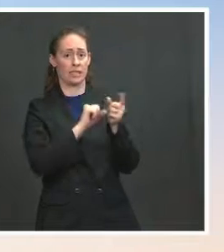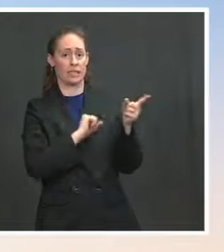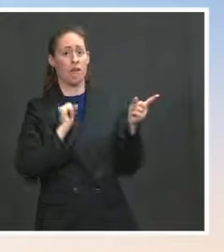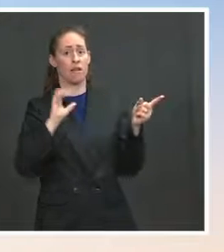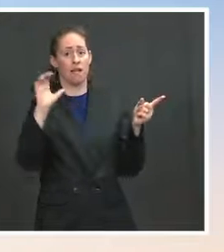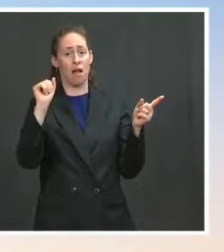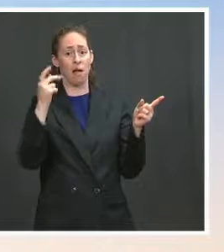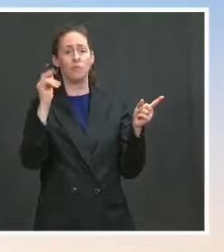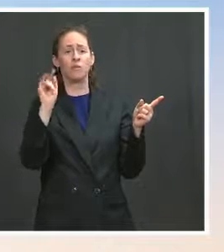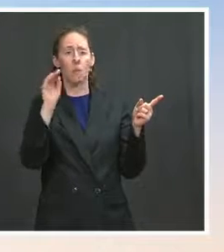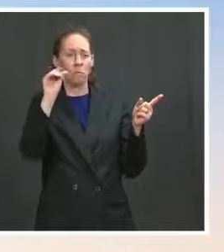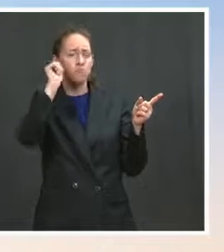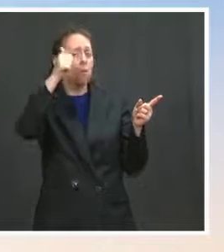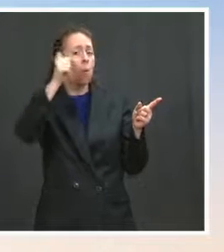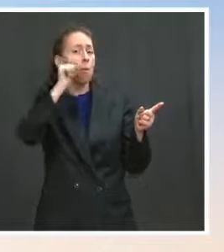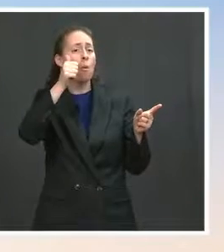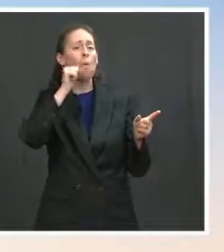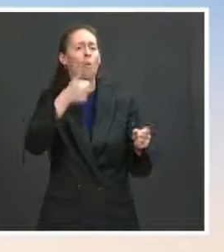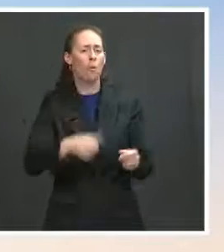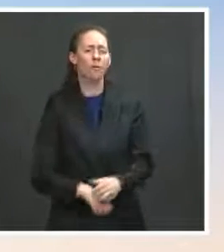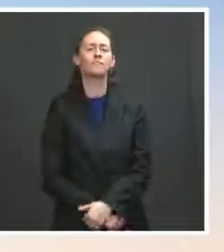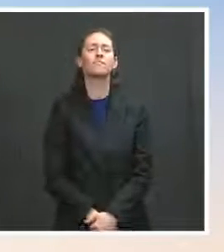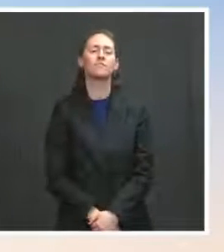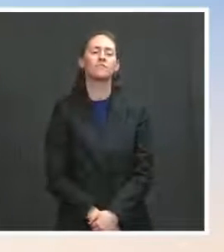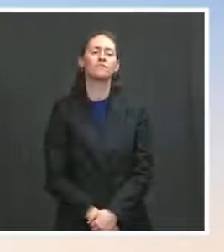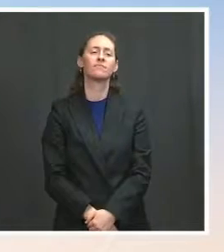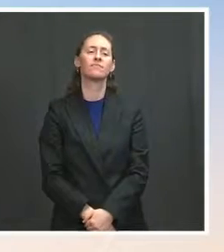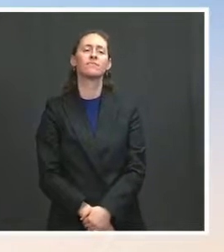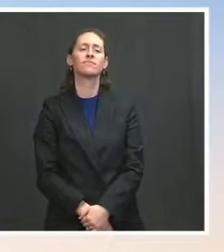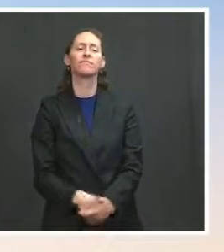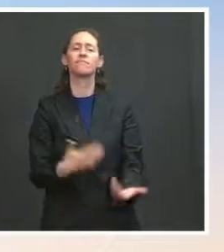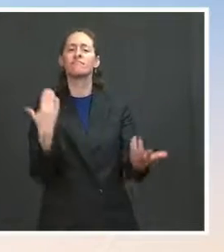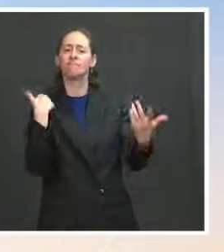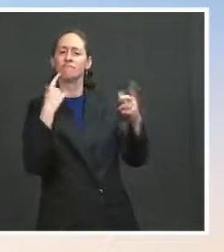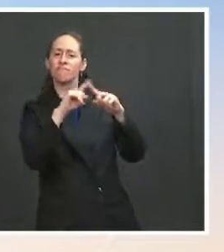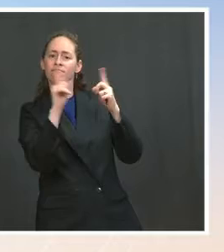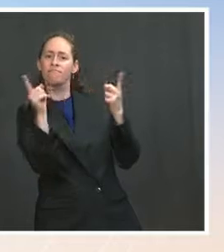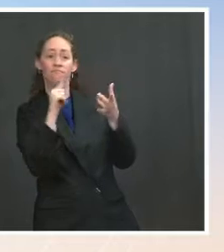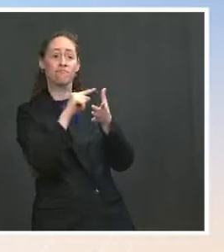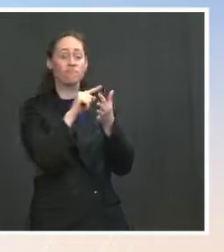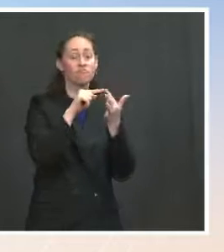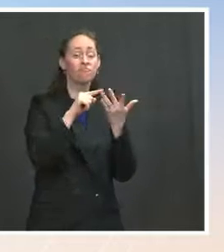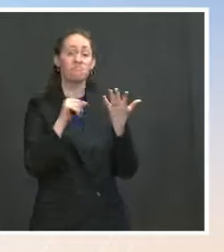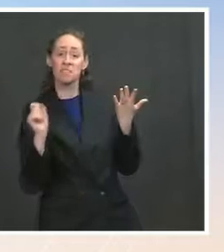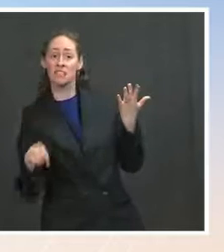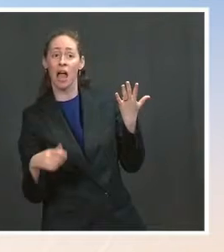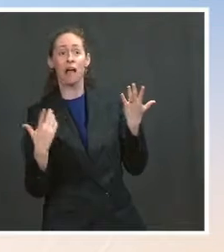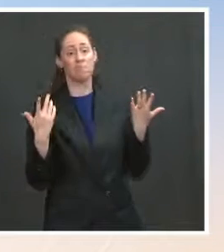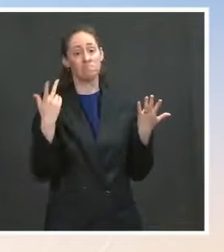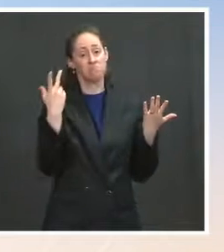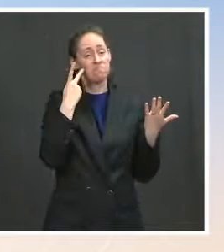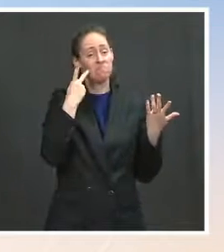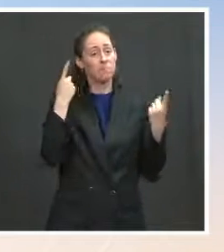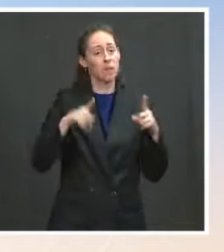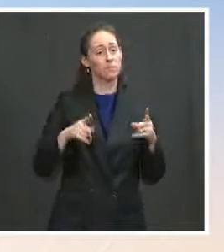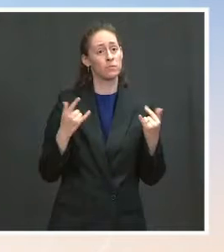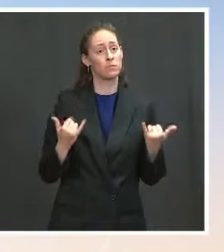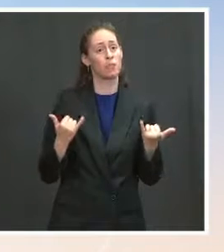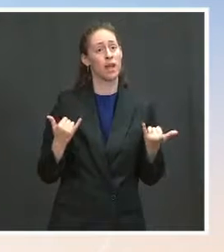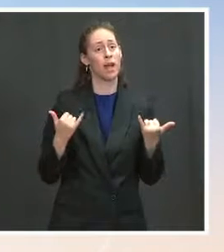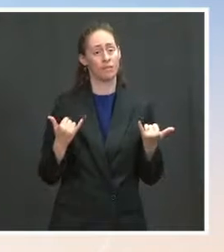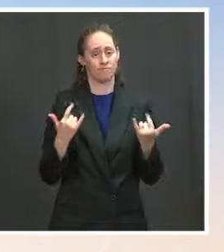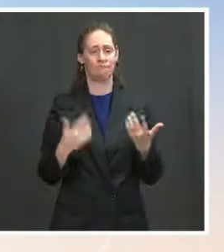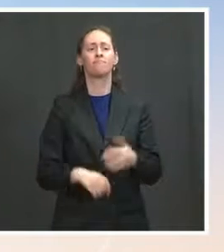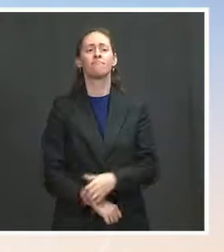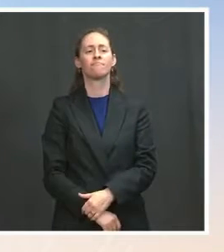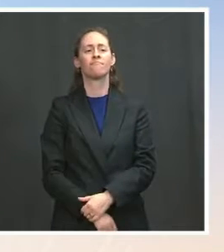some other some other paths that are currently happening. We're days away from the House marking up the American